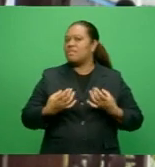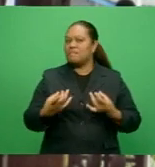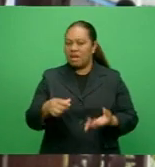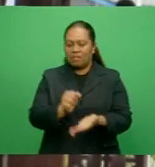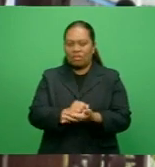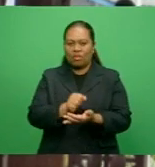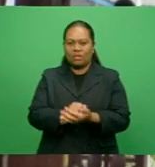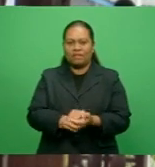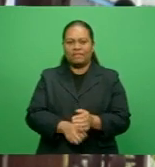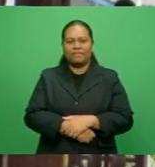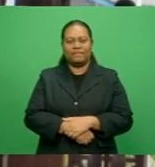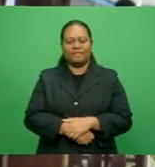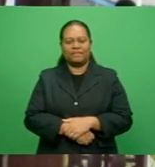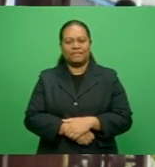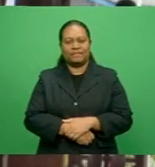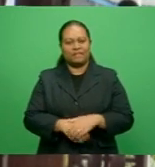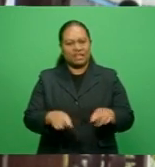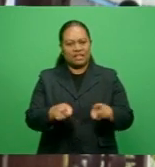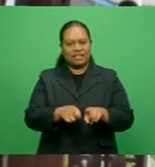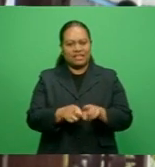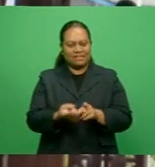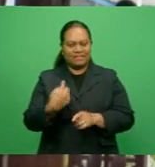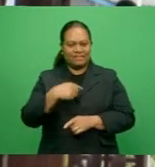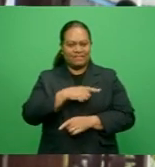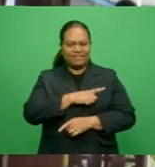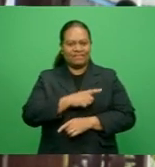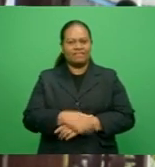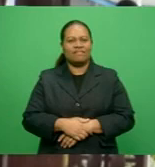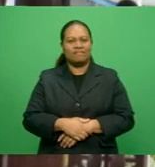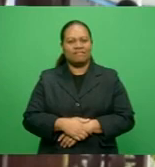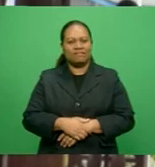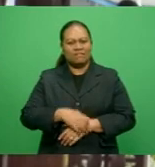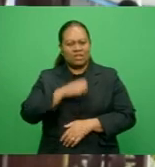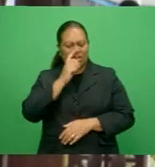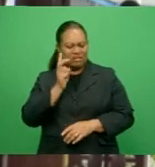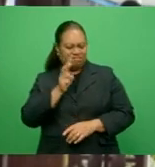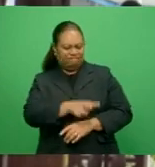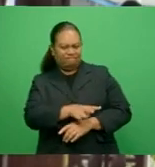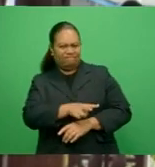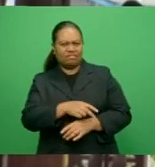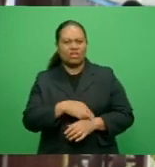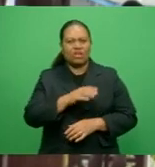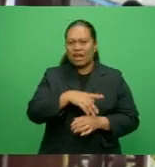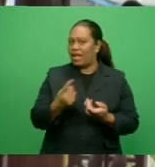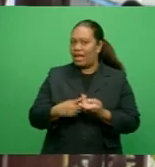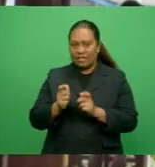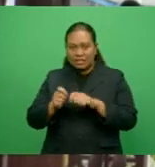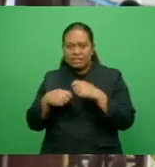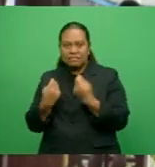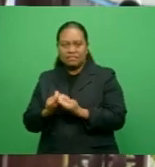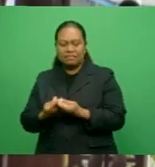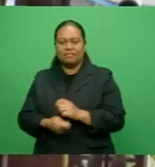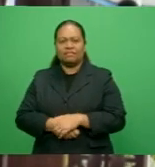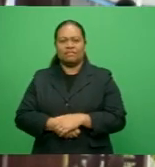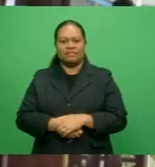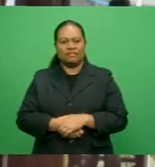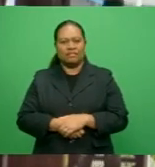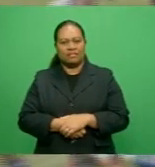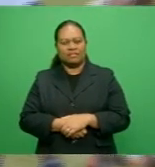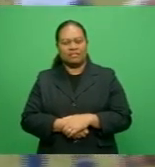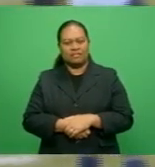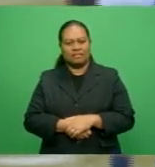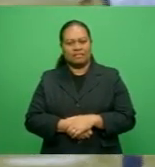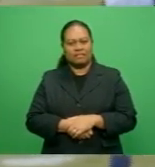all come prepared. Likewise, us. So we cannot afford to underestimate any team in our pool and also the